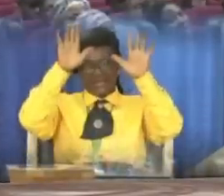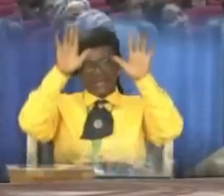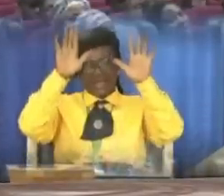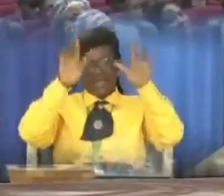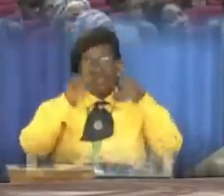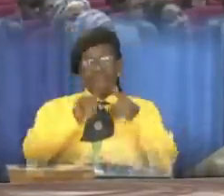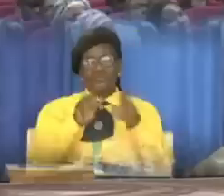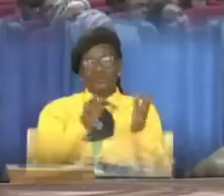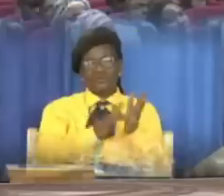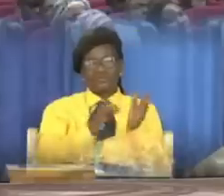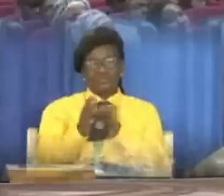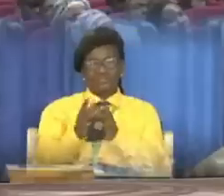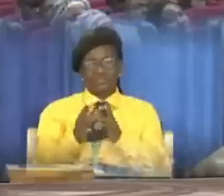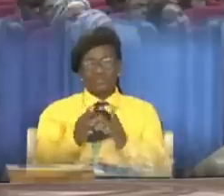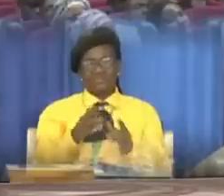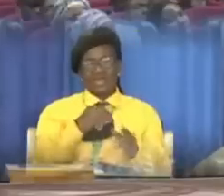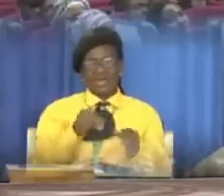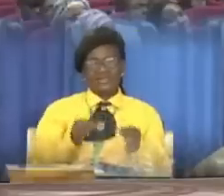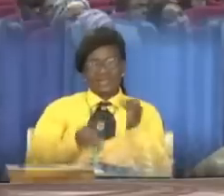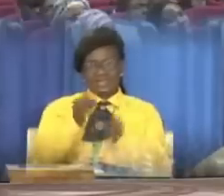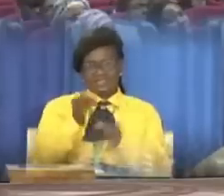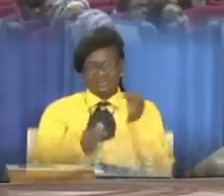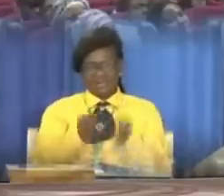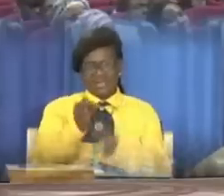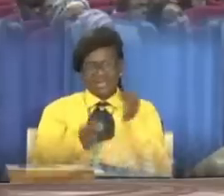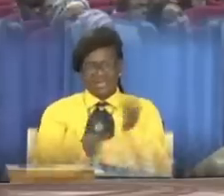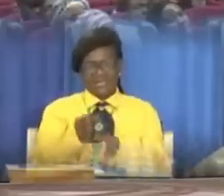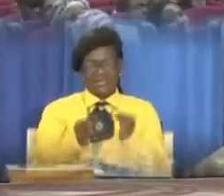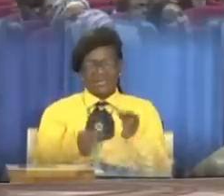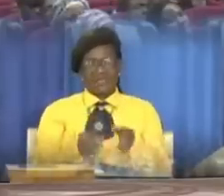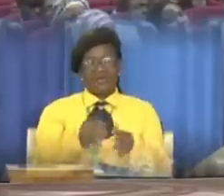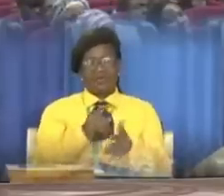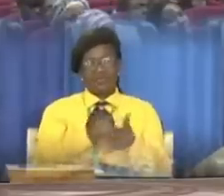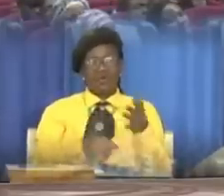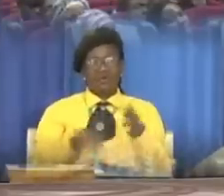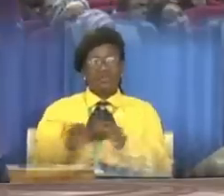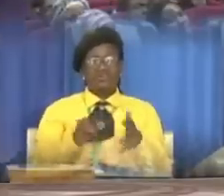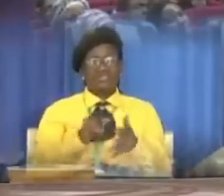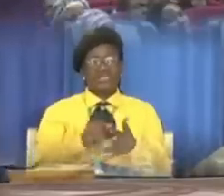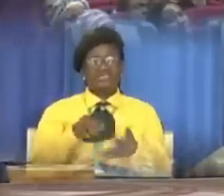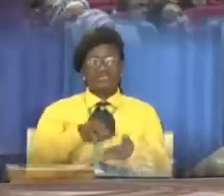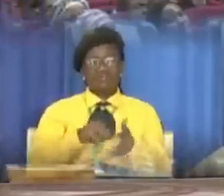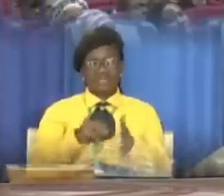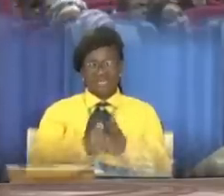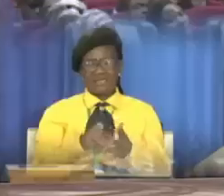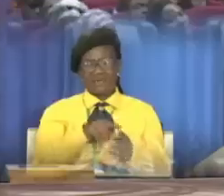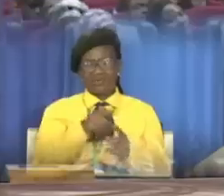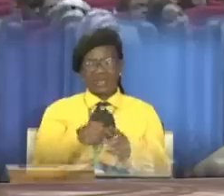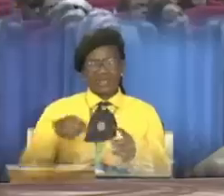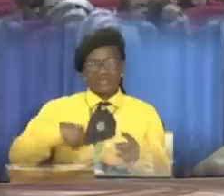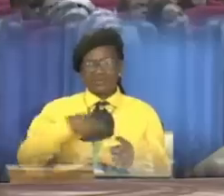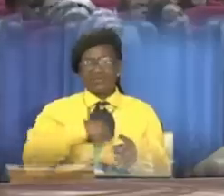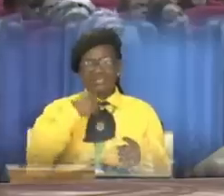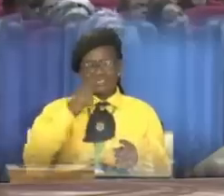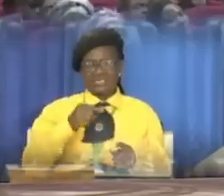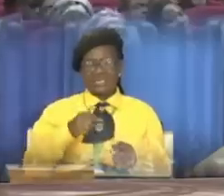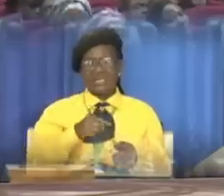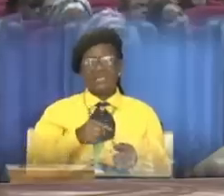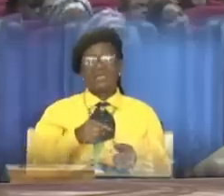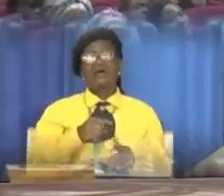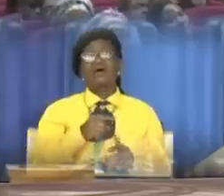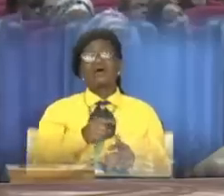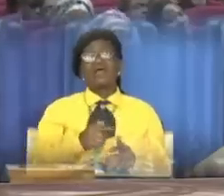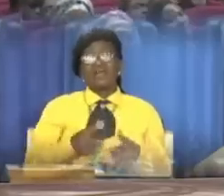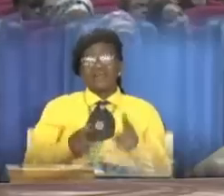explain what does it mean when we say let there be light. You see, let there be light can be